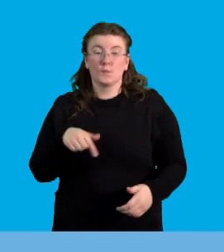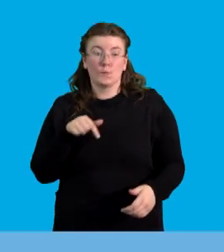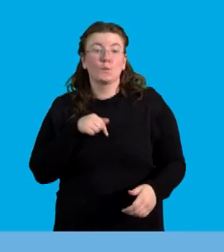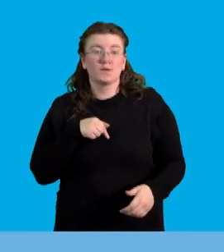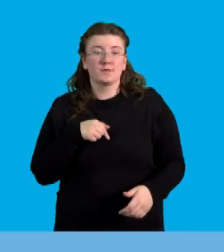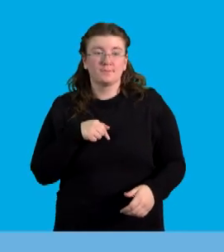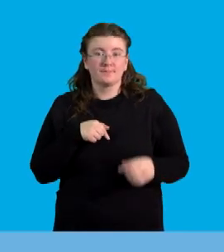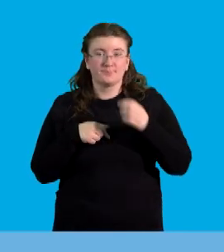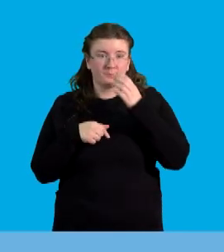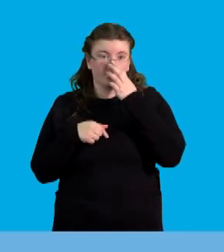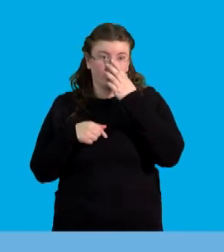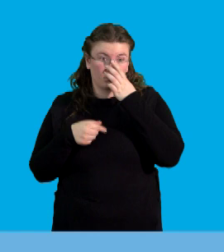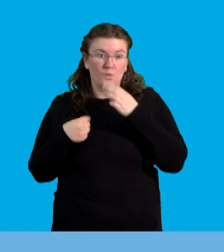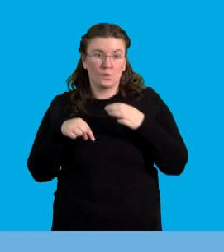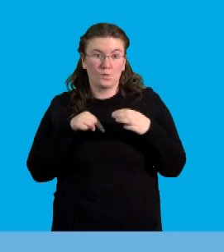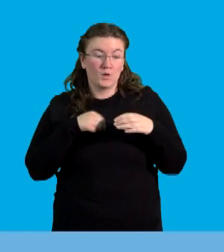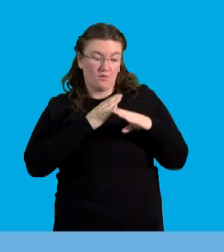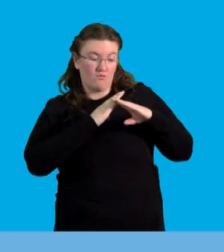So we are using the